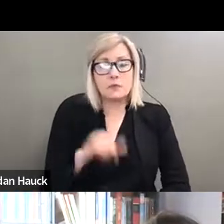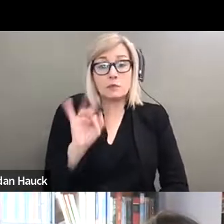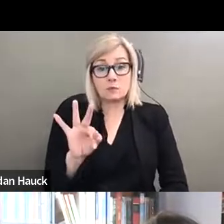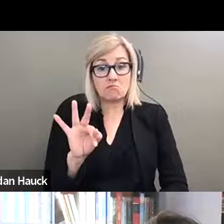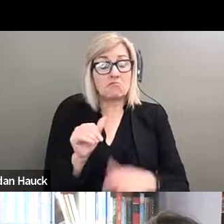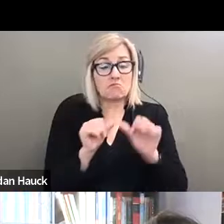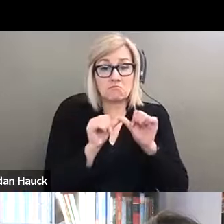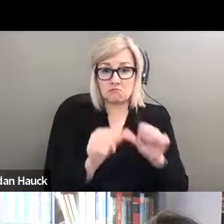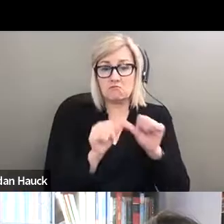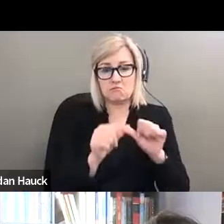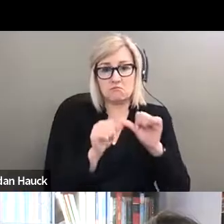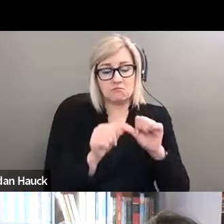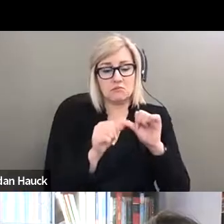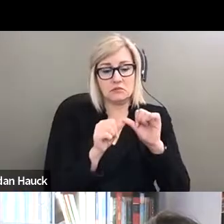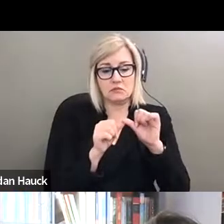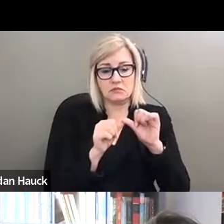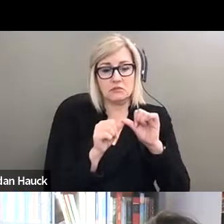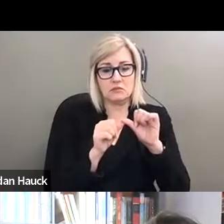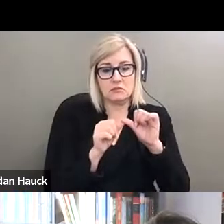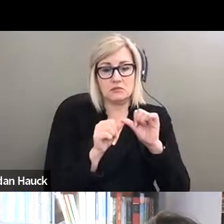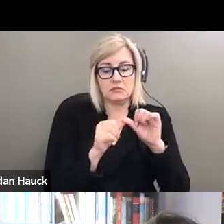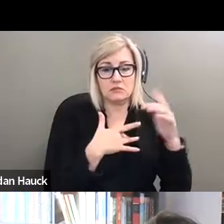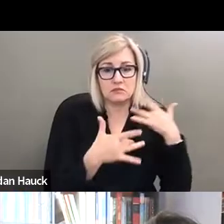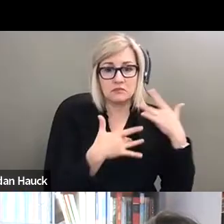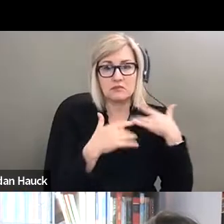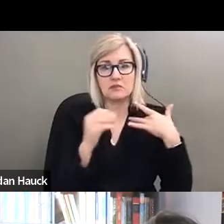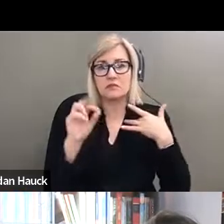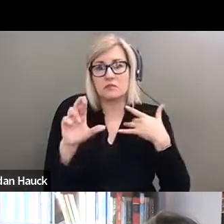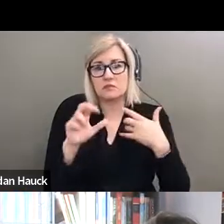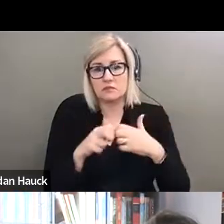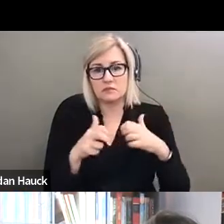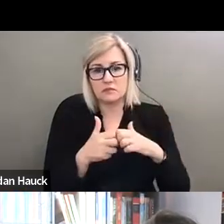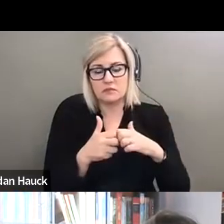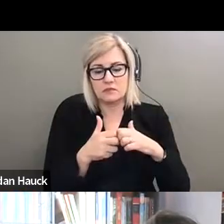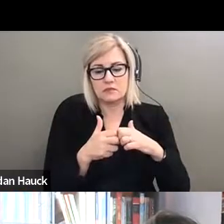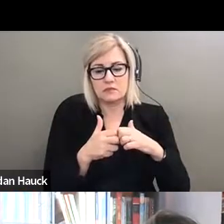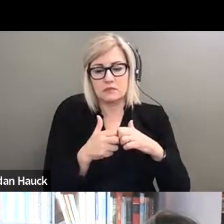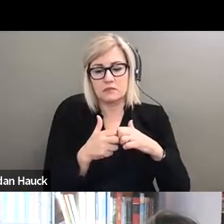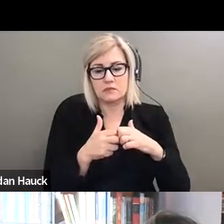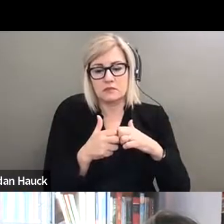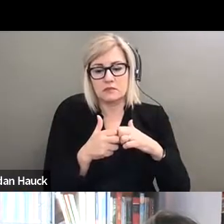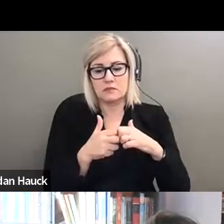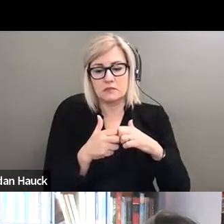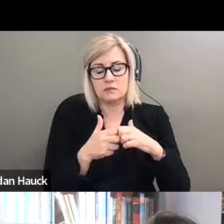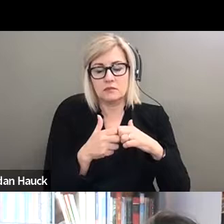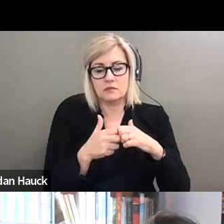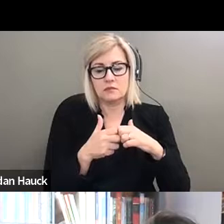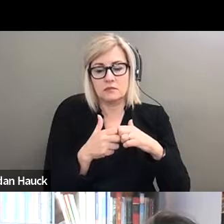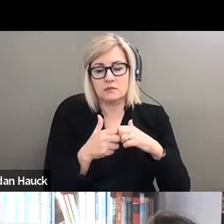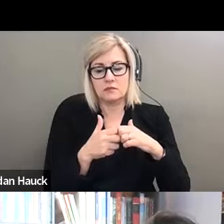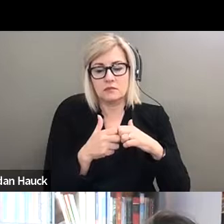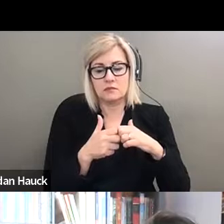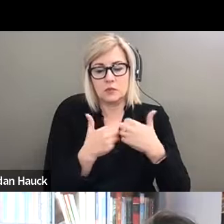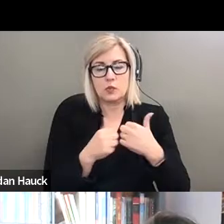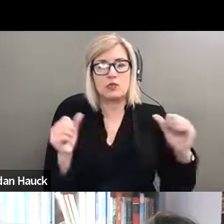continue to be a concern or issue, that we just try to help